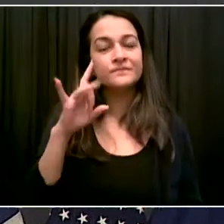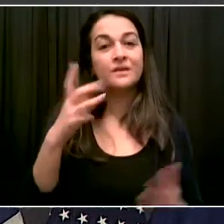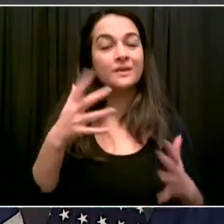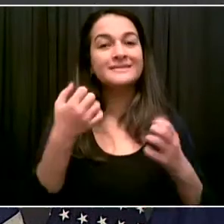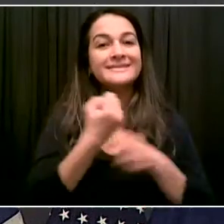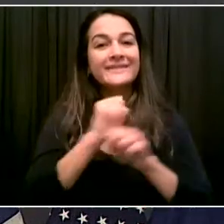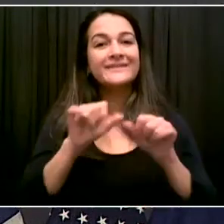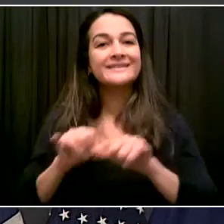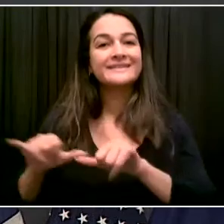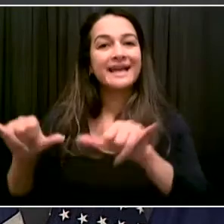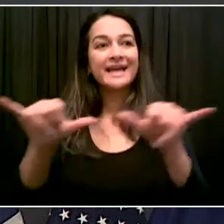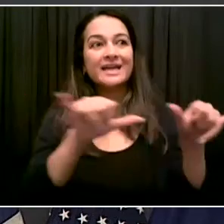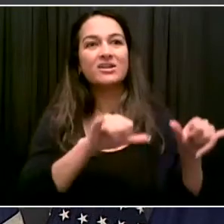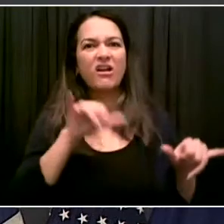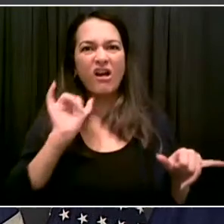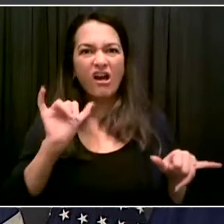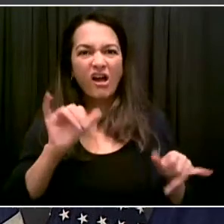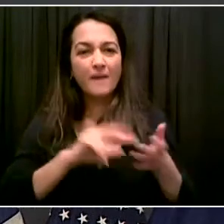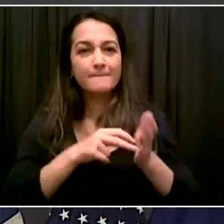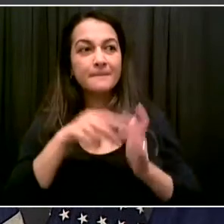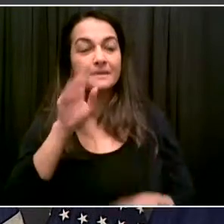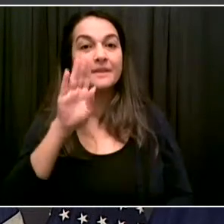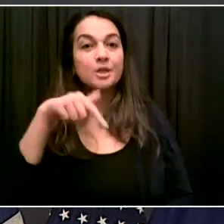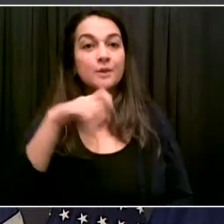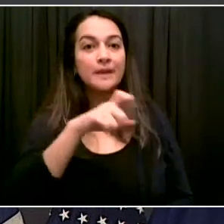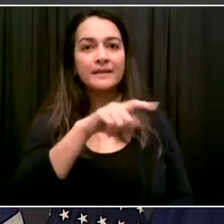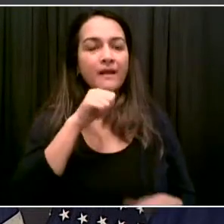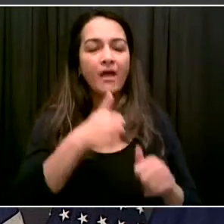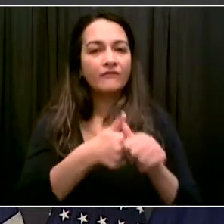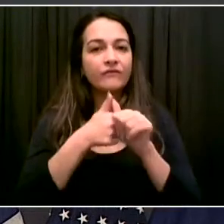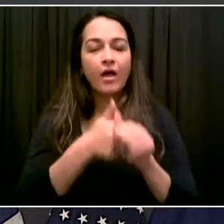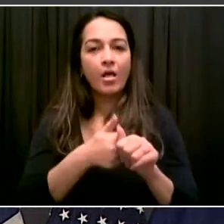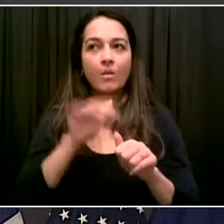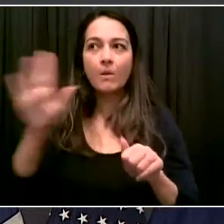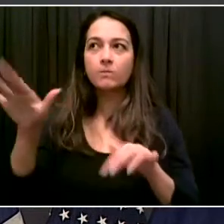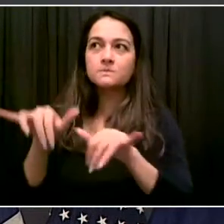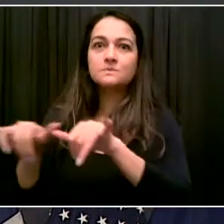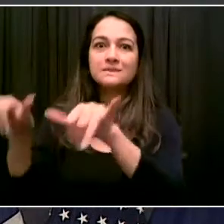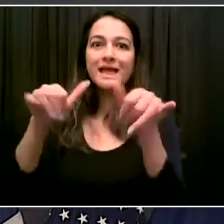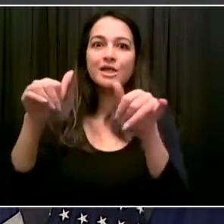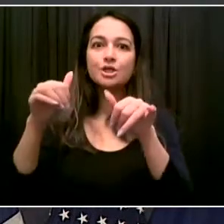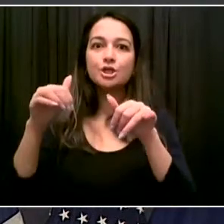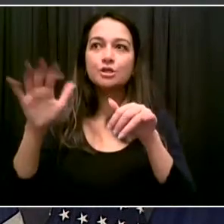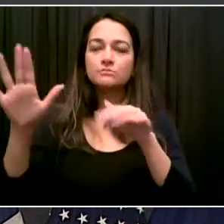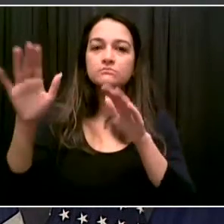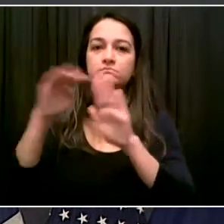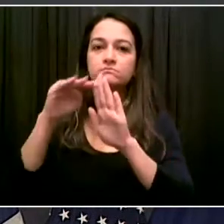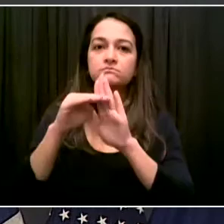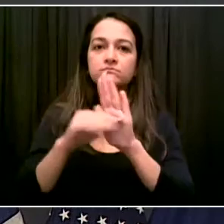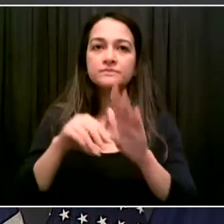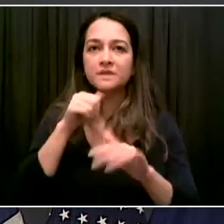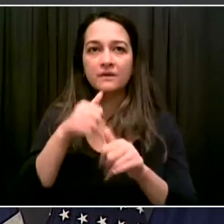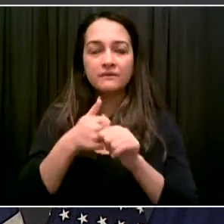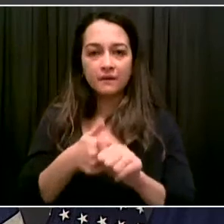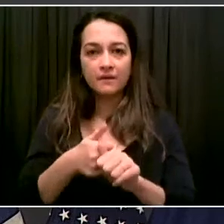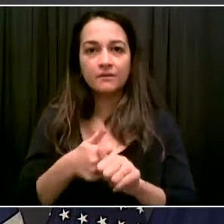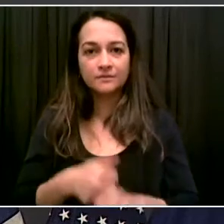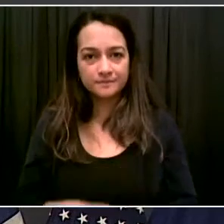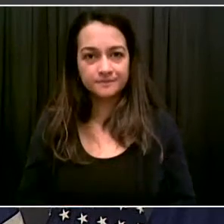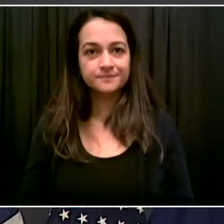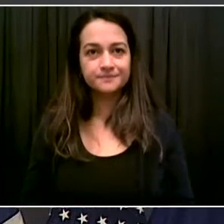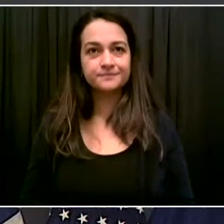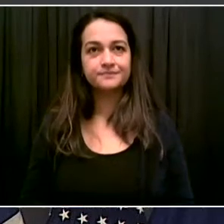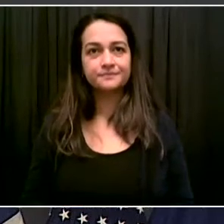2024 unless immediate repairs were done. Your plan is not paving any way for